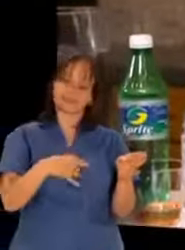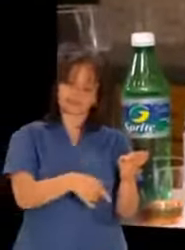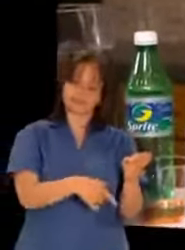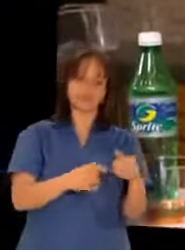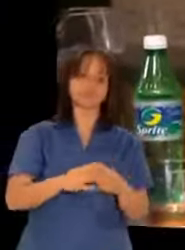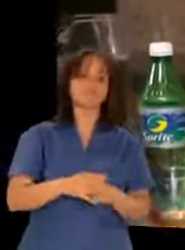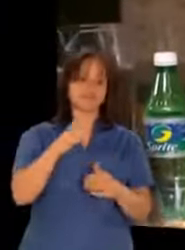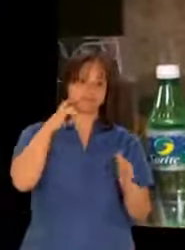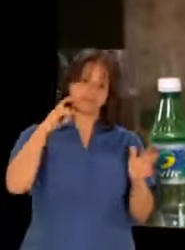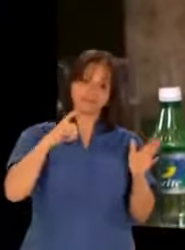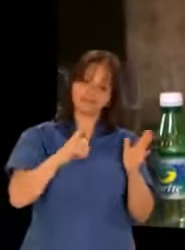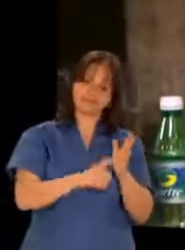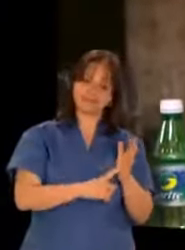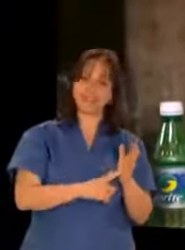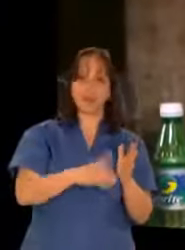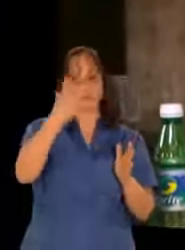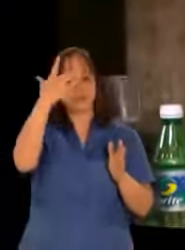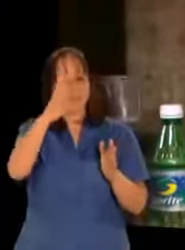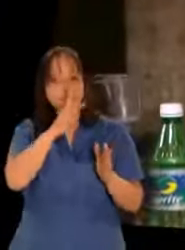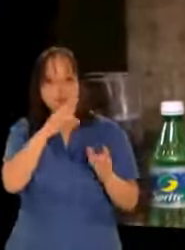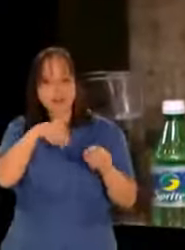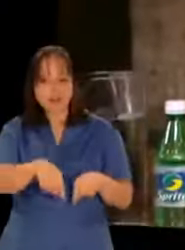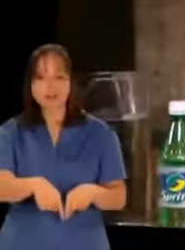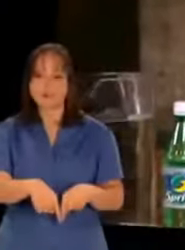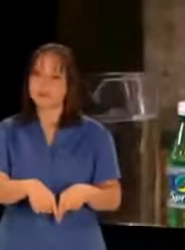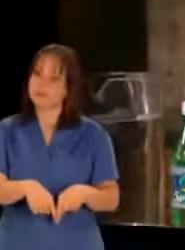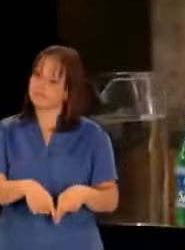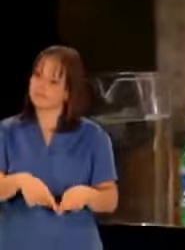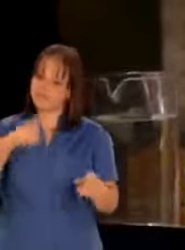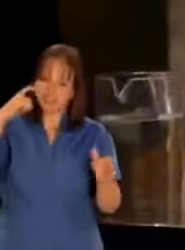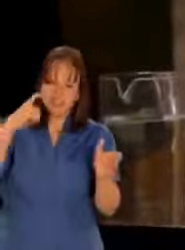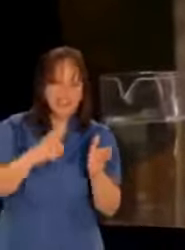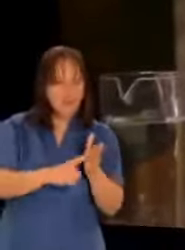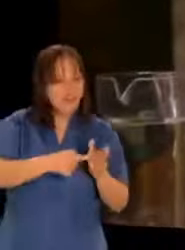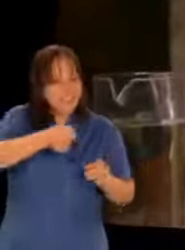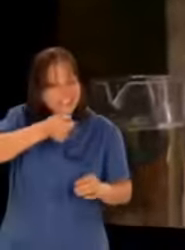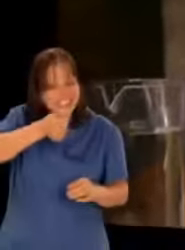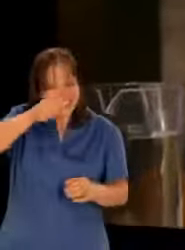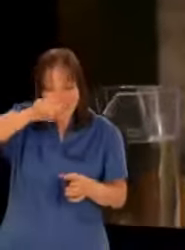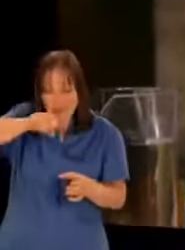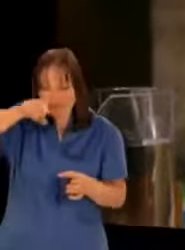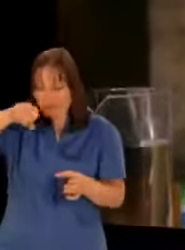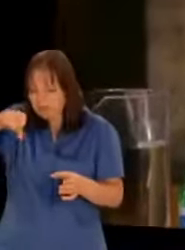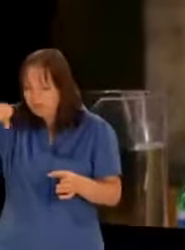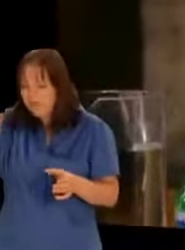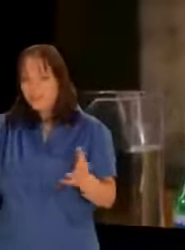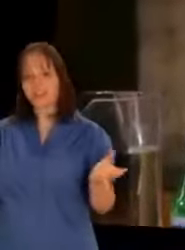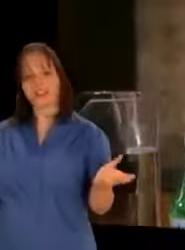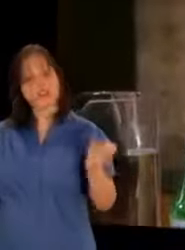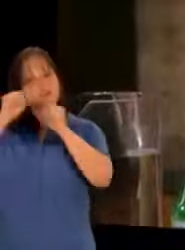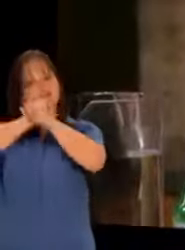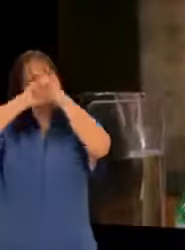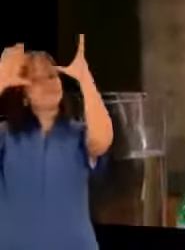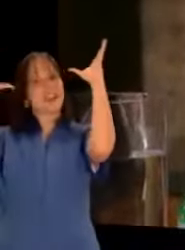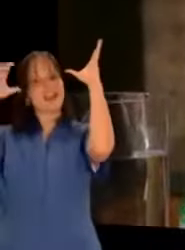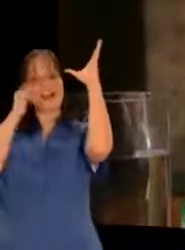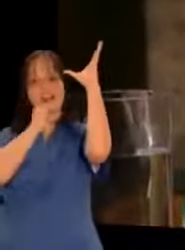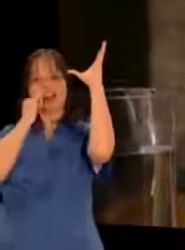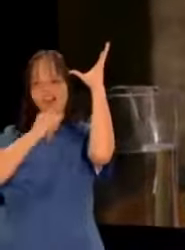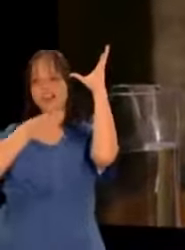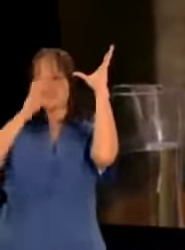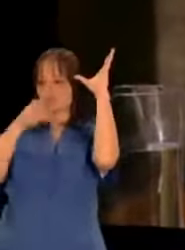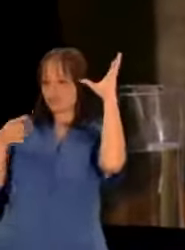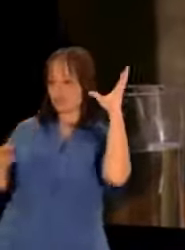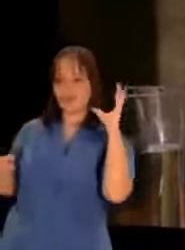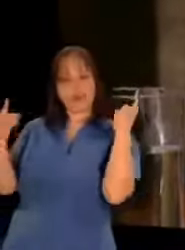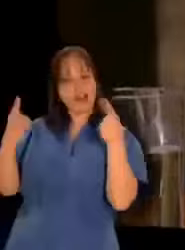Notice. How about the Smart water? Notice I'm just putting in a little bit, right? So imagine when you're drinking this on a regular basis, what